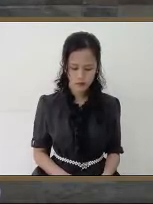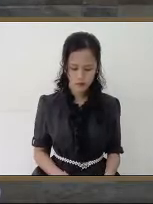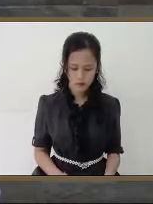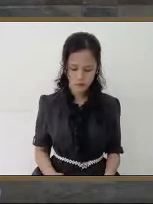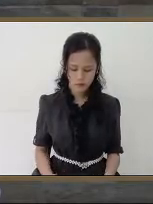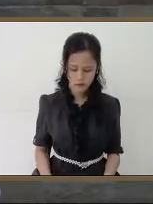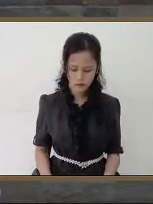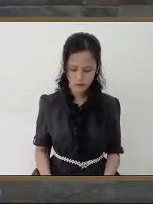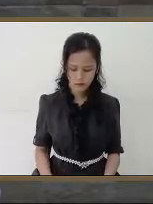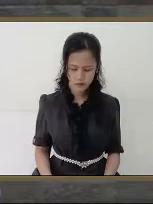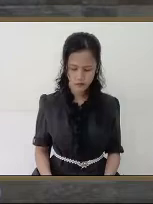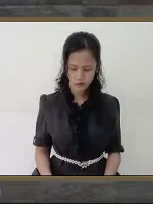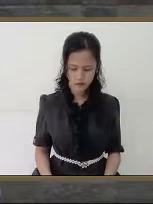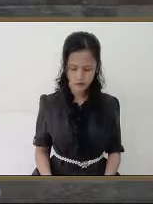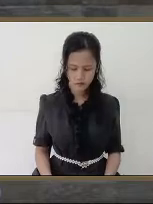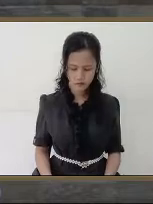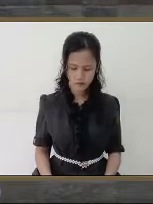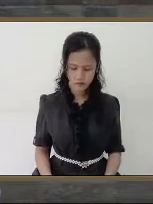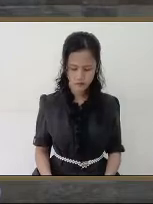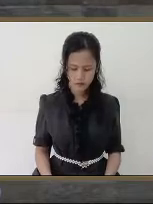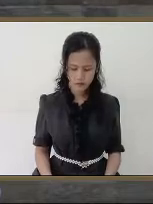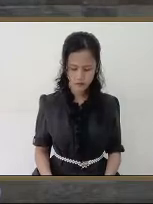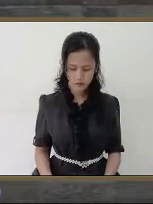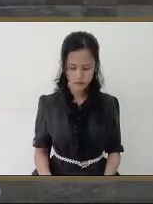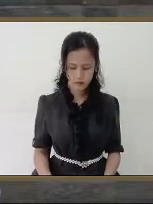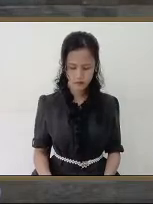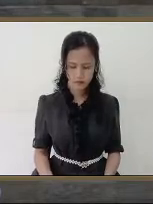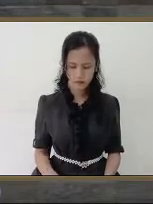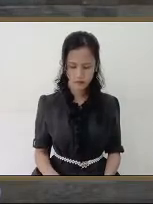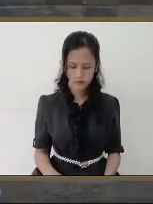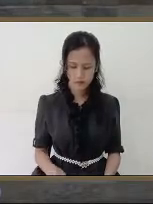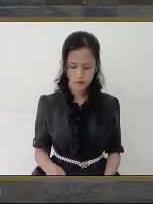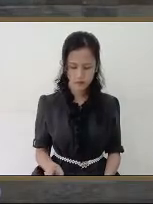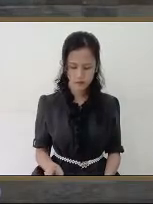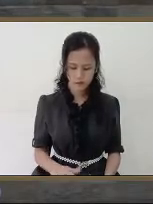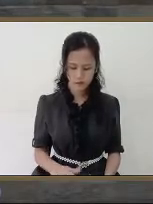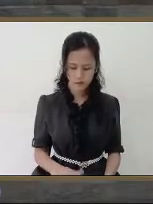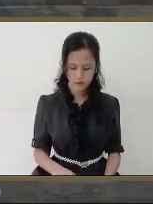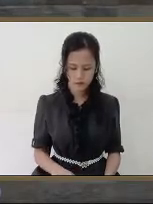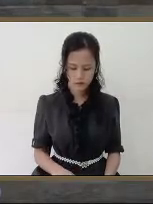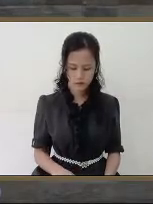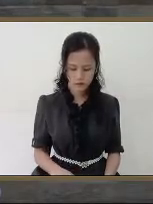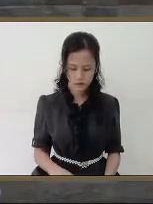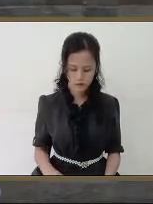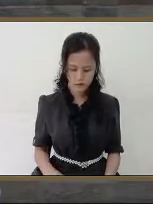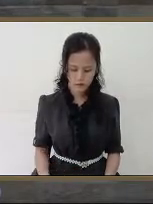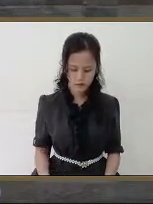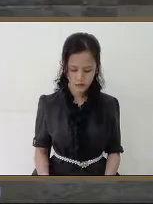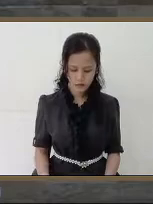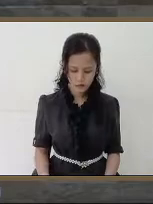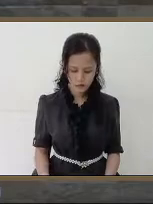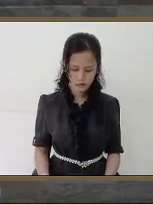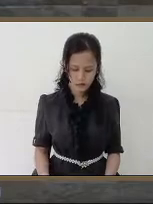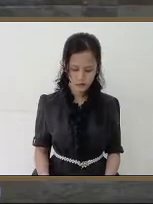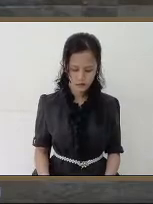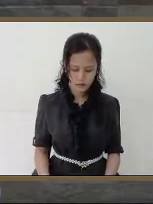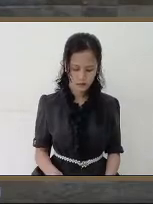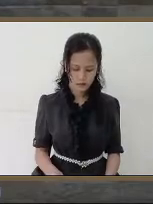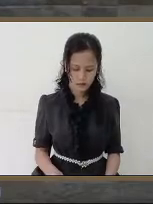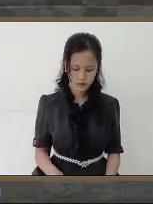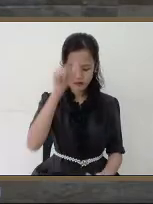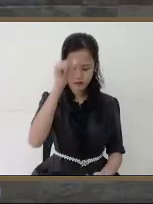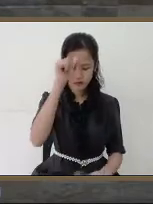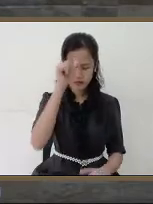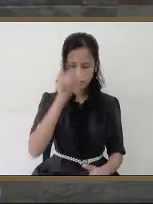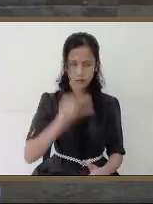holy seed have mingled. You see? The holy seeds have mingled themselves with the people of those lands. Yea,